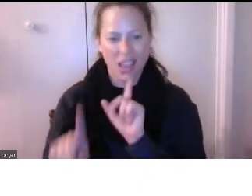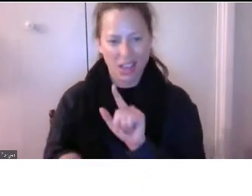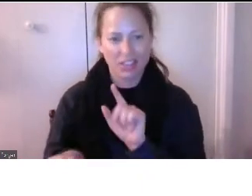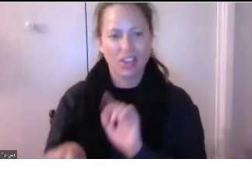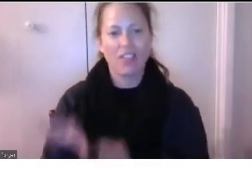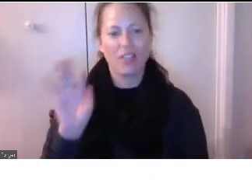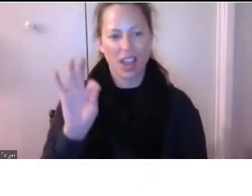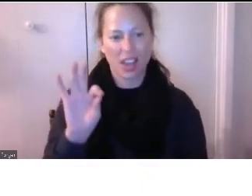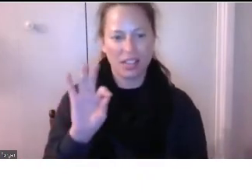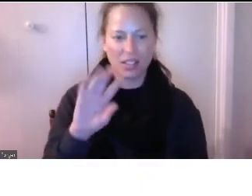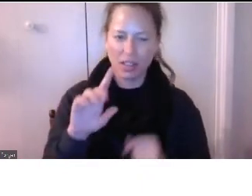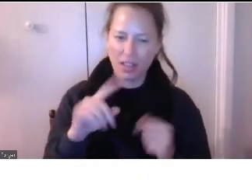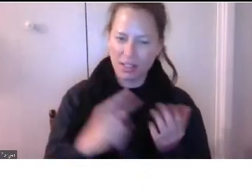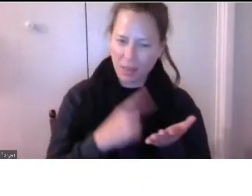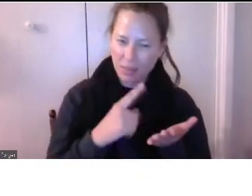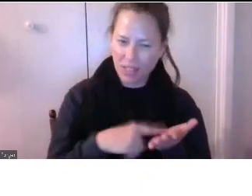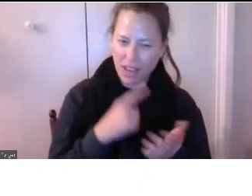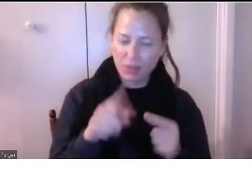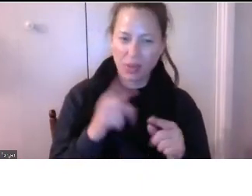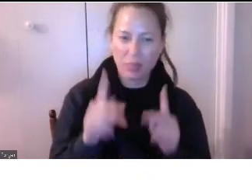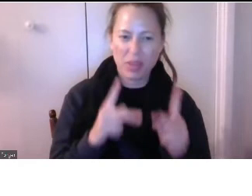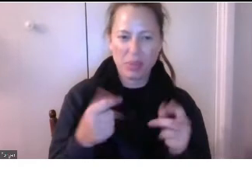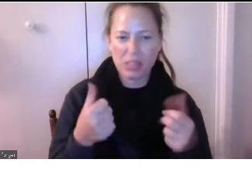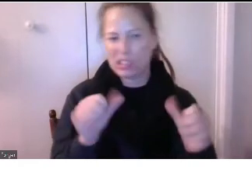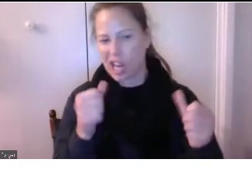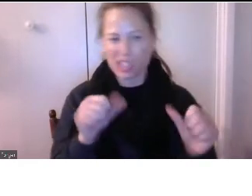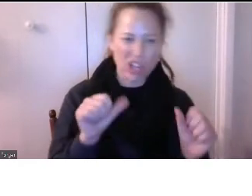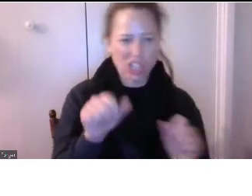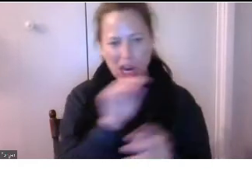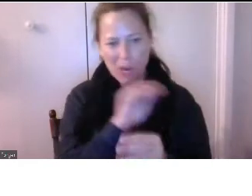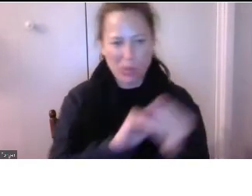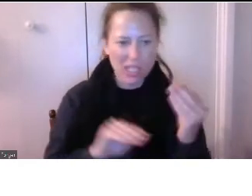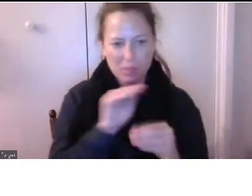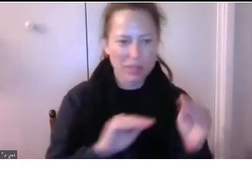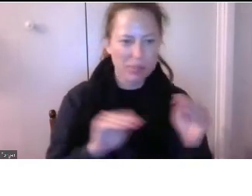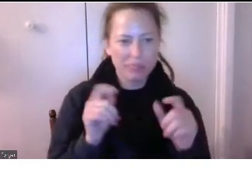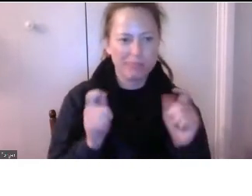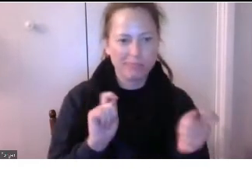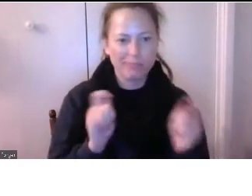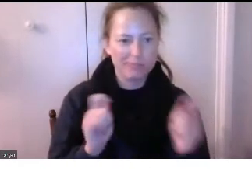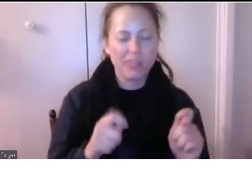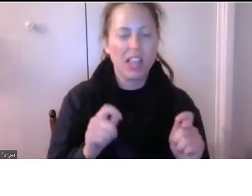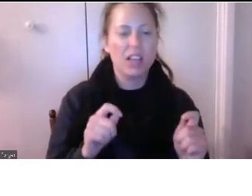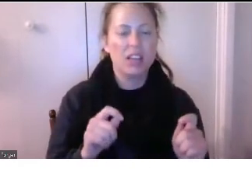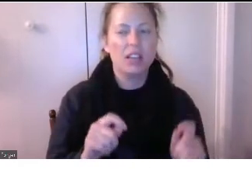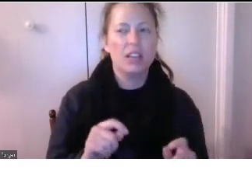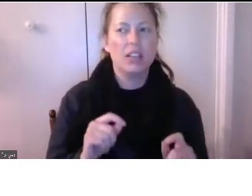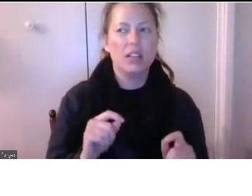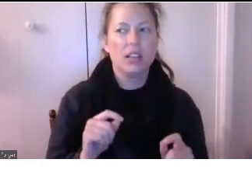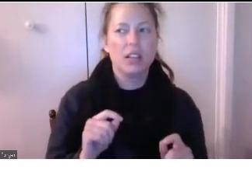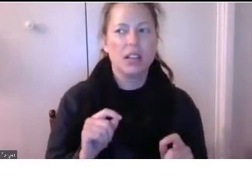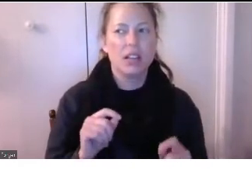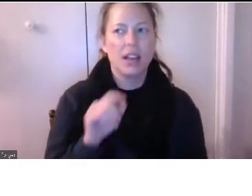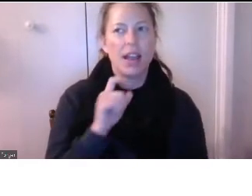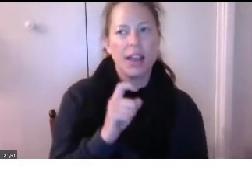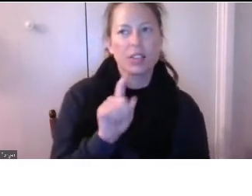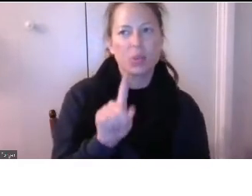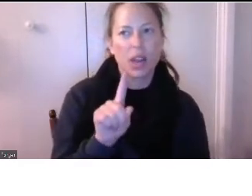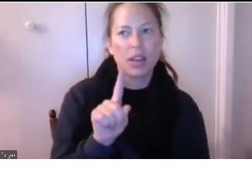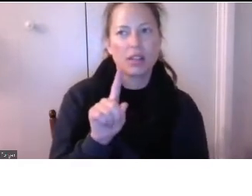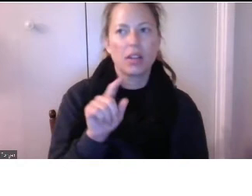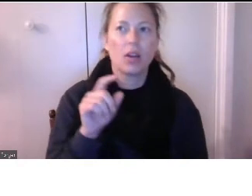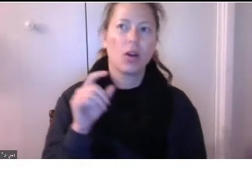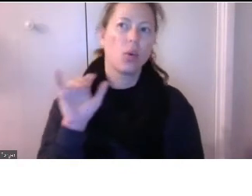own, they mix some stuff up a little. Okay, they know that, okay, I'm gonna label this as x1,